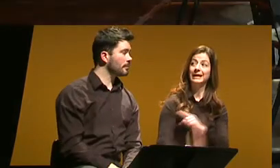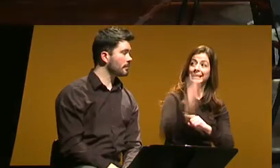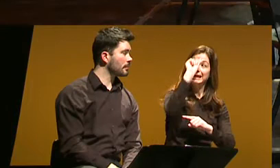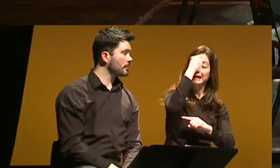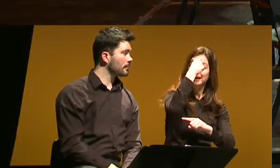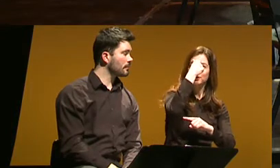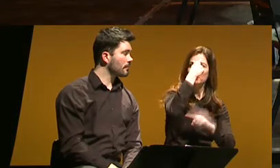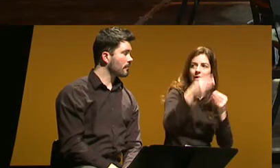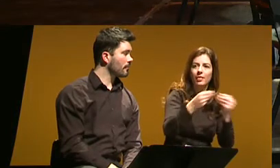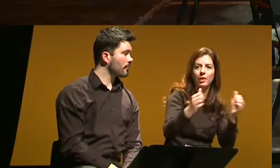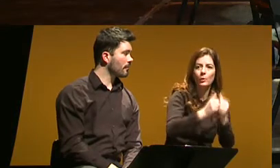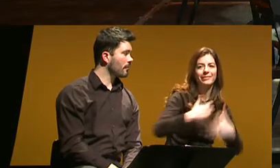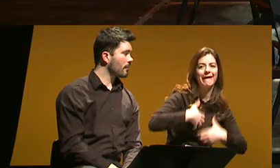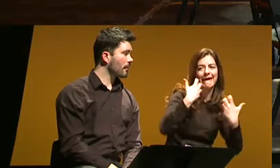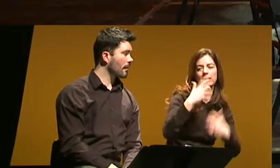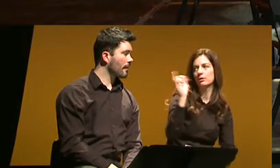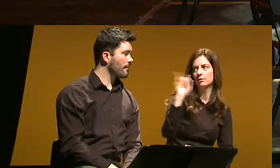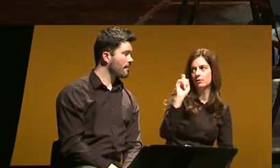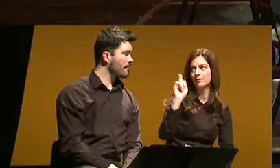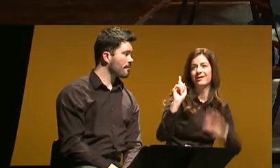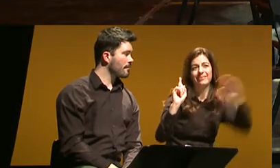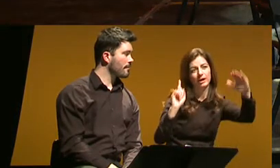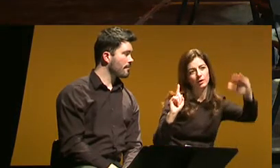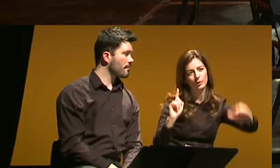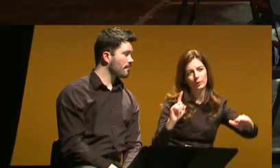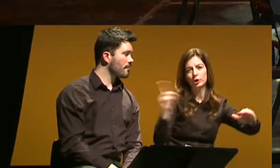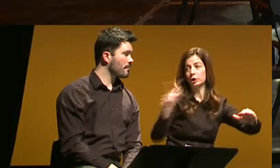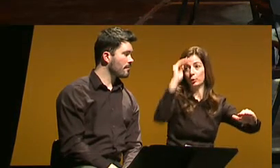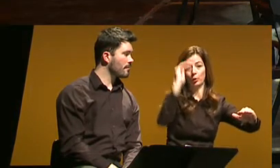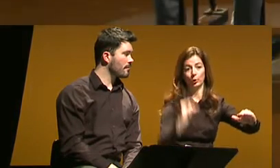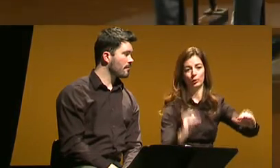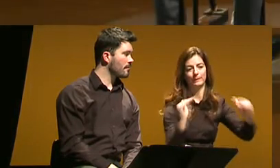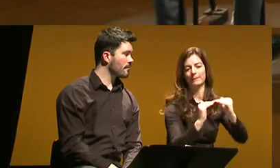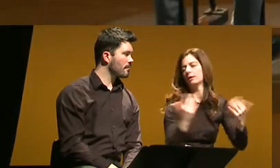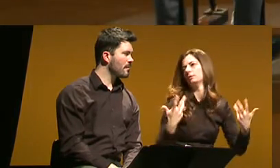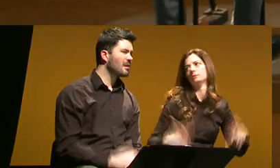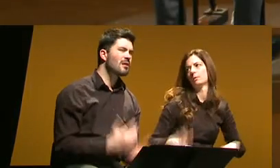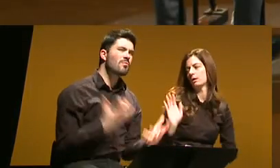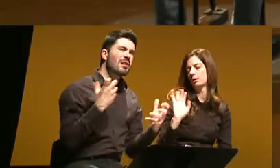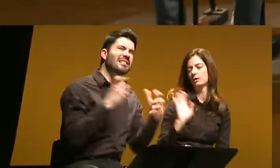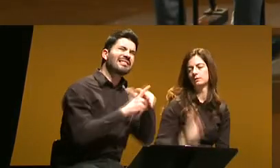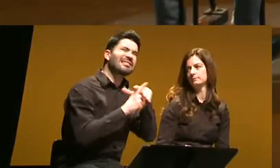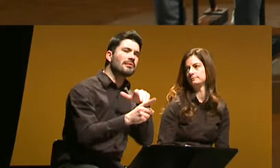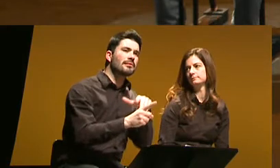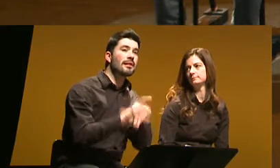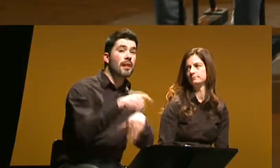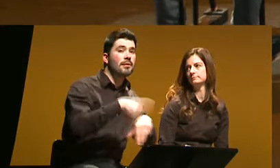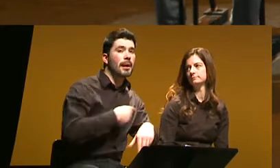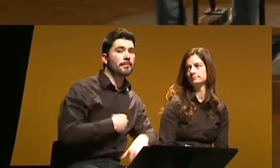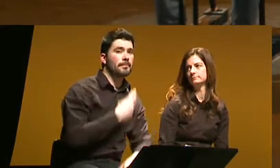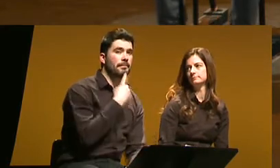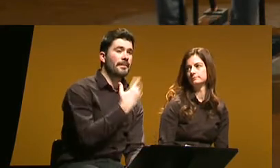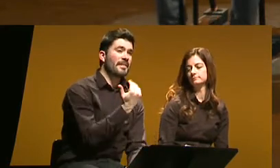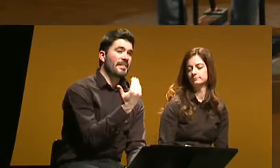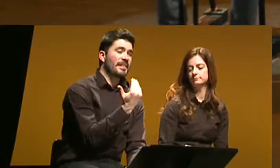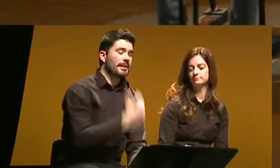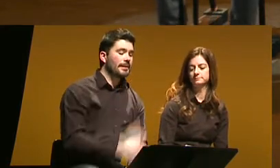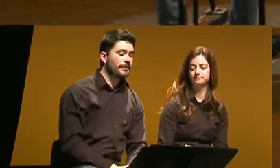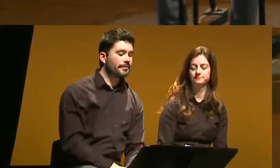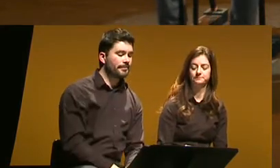anger. You don't want to drop down to their level. When will I escape Greenville? I'm 15 years old.